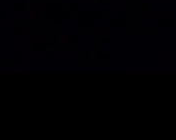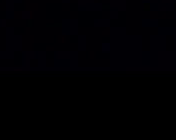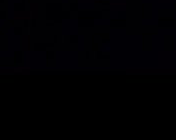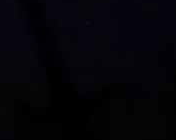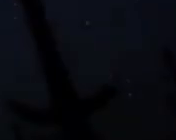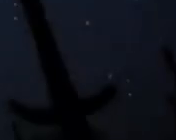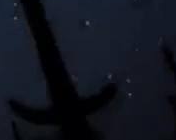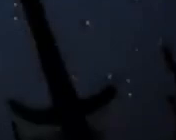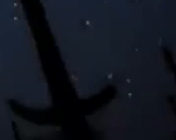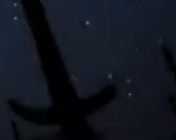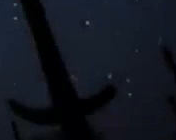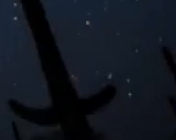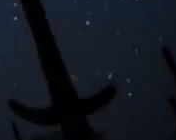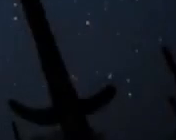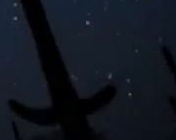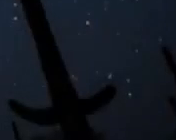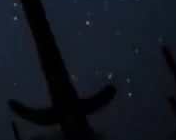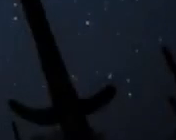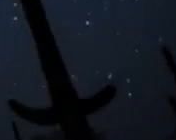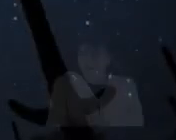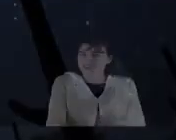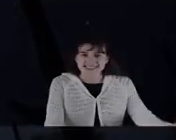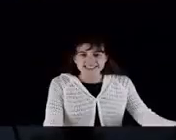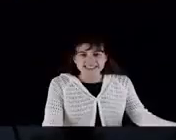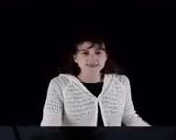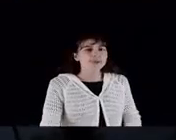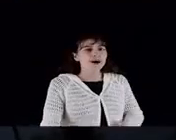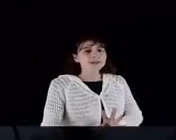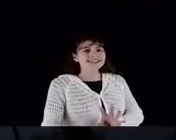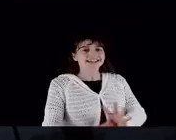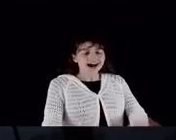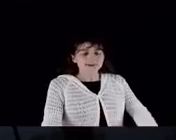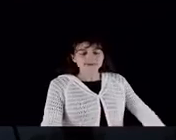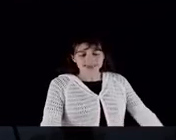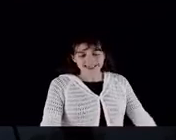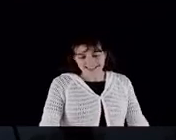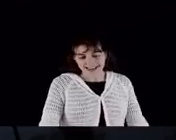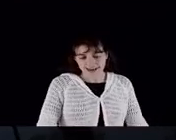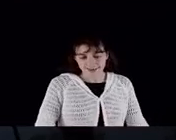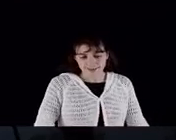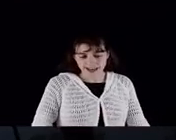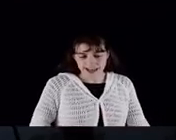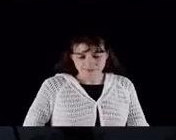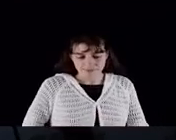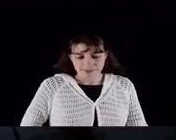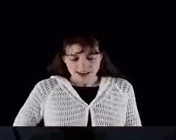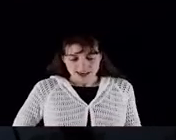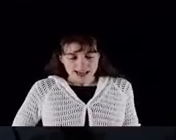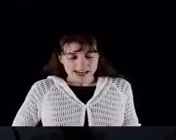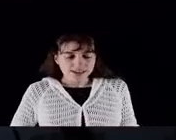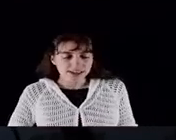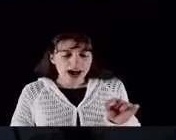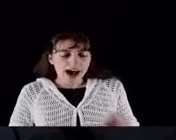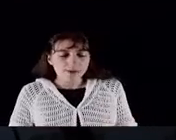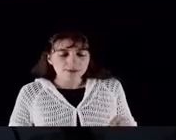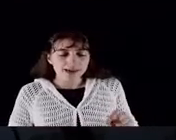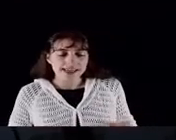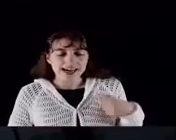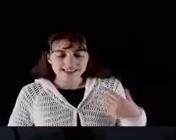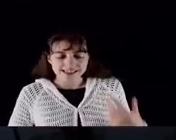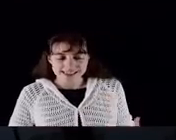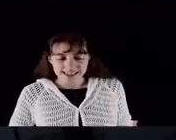26, verse 4 and 5, it simply tells us, this is a promise that God was making to Abraham. And it tells us here, "And I will